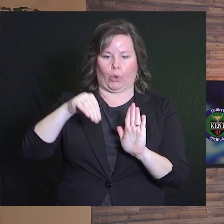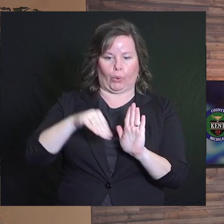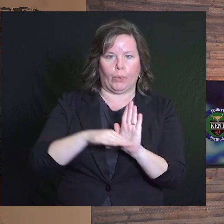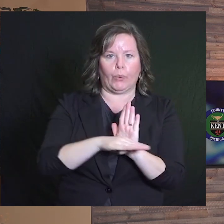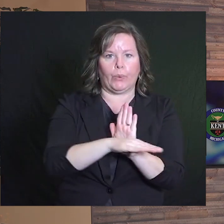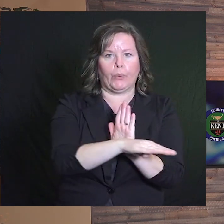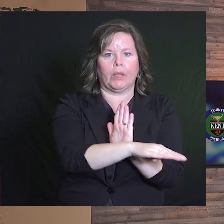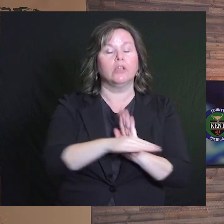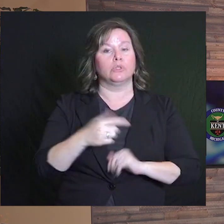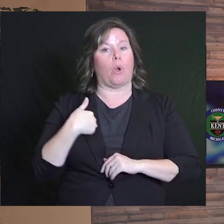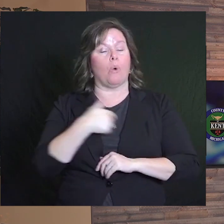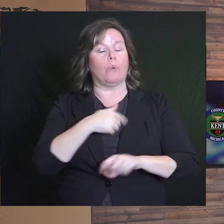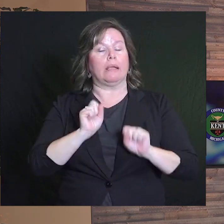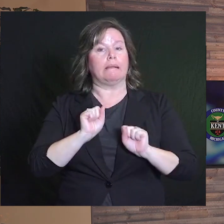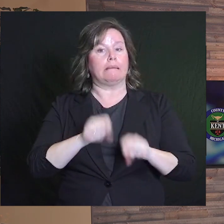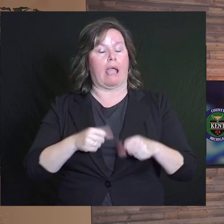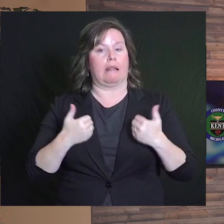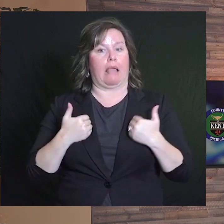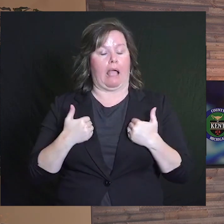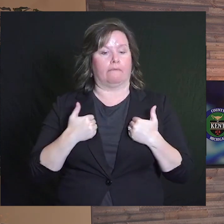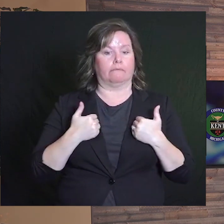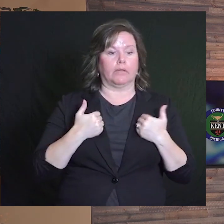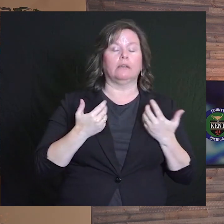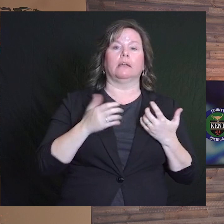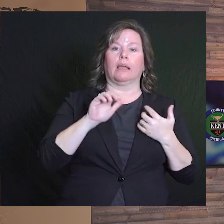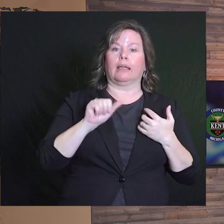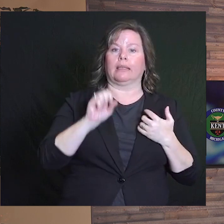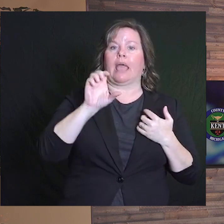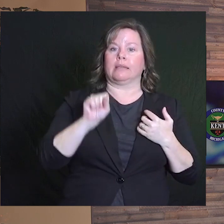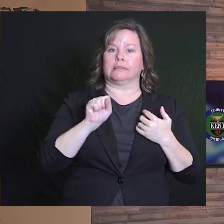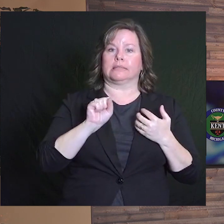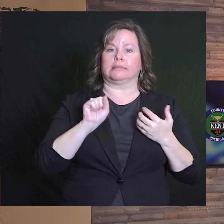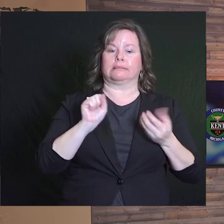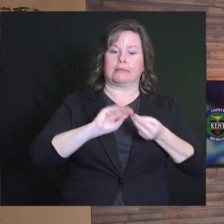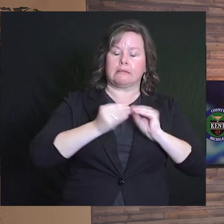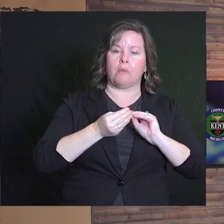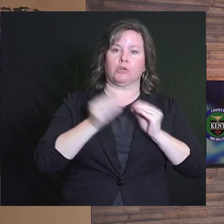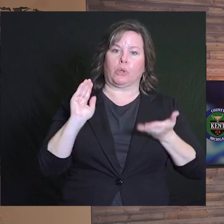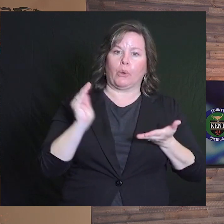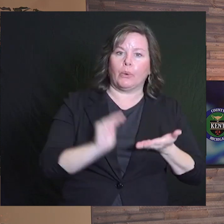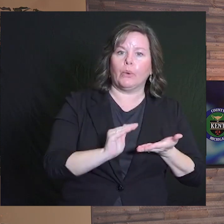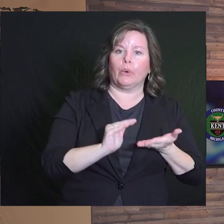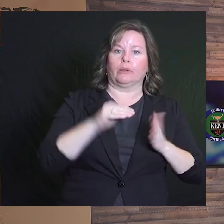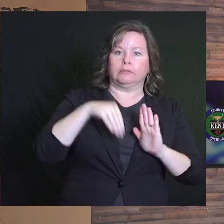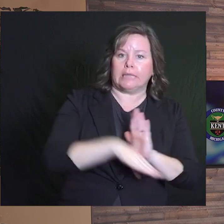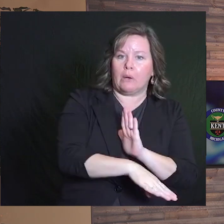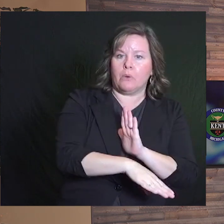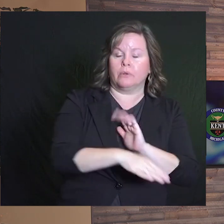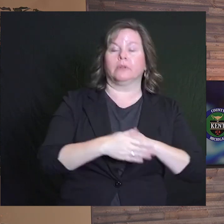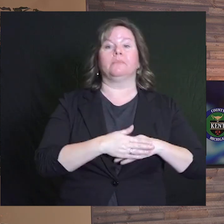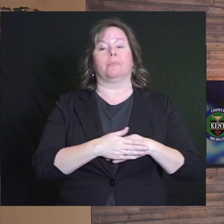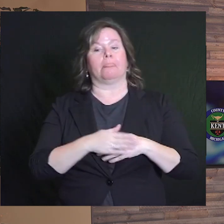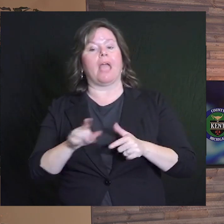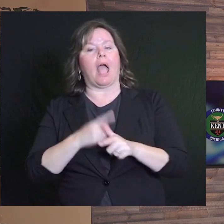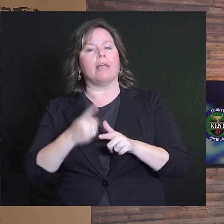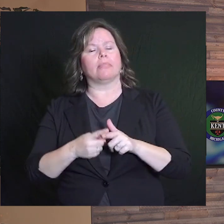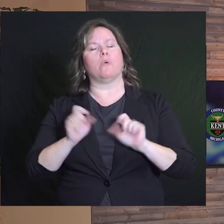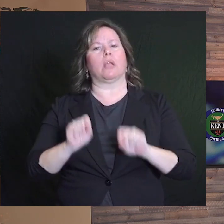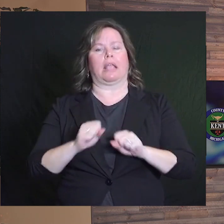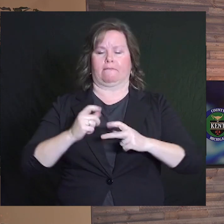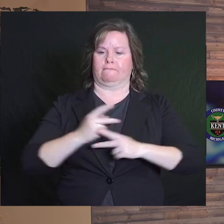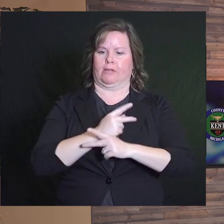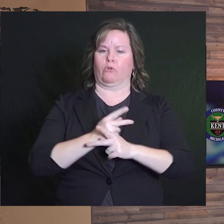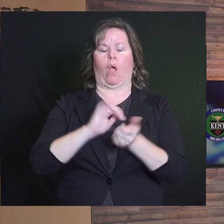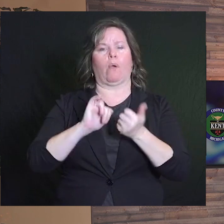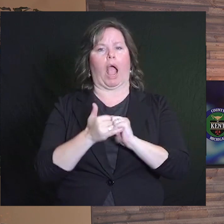this initial surge of cases, and then look for strategies for moving forward in a scientifically